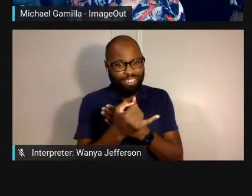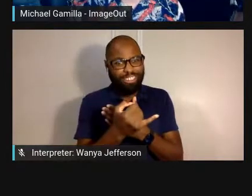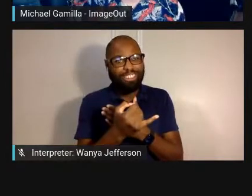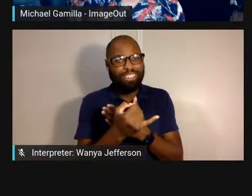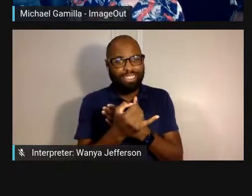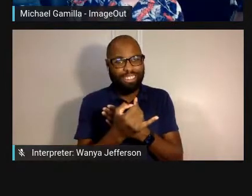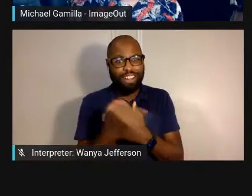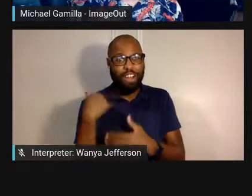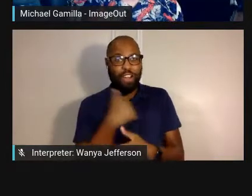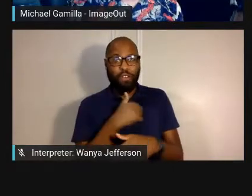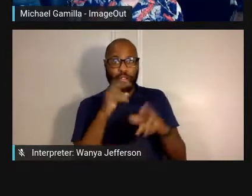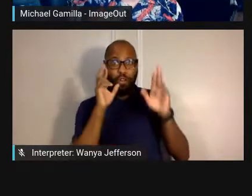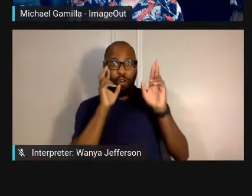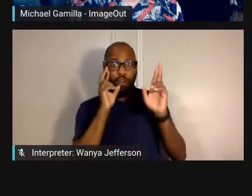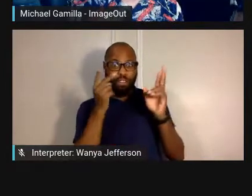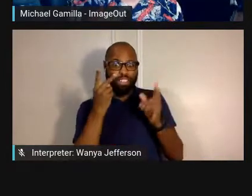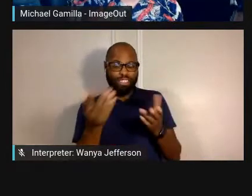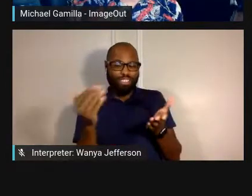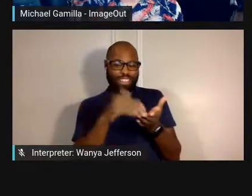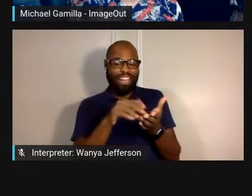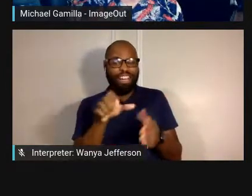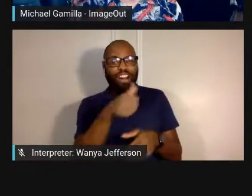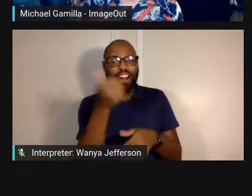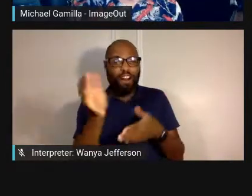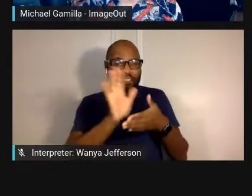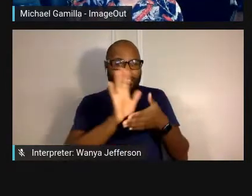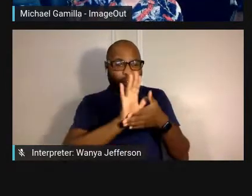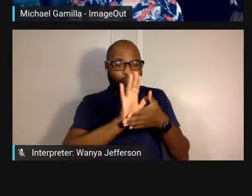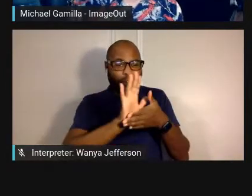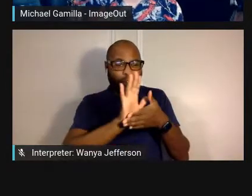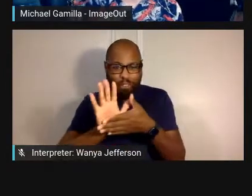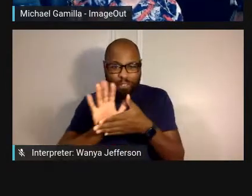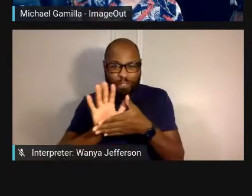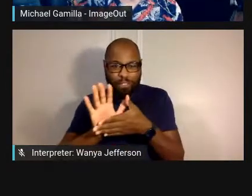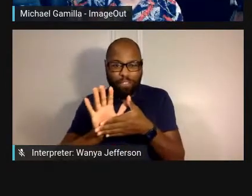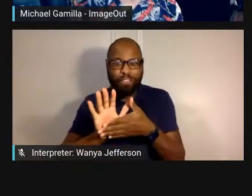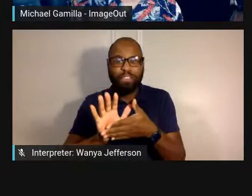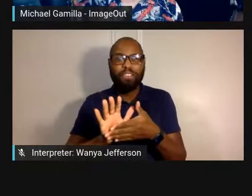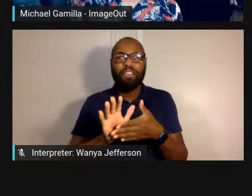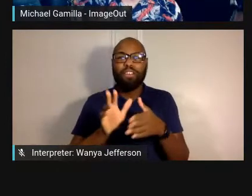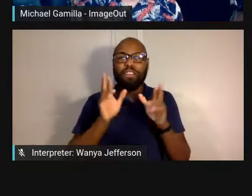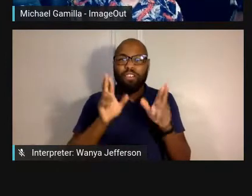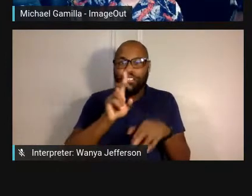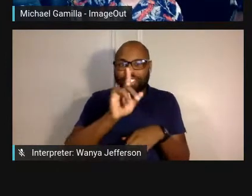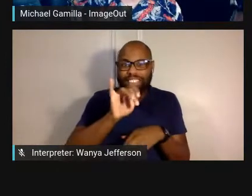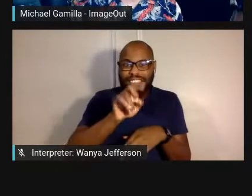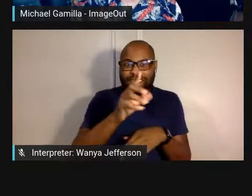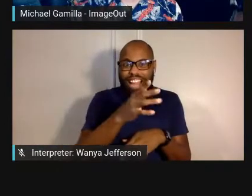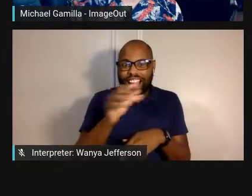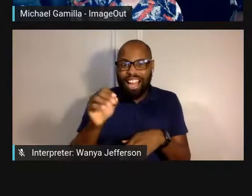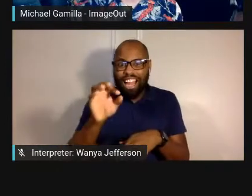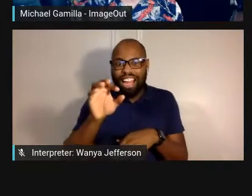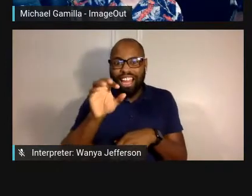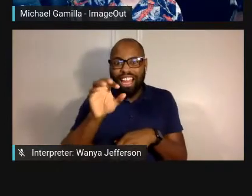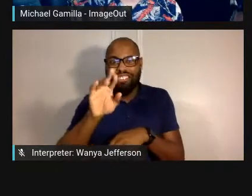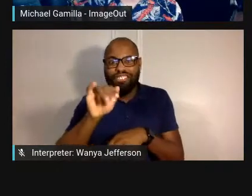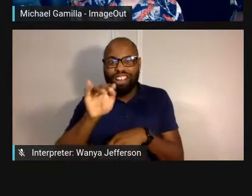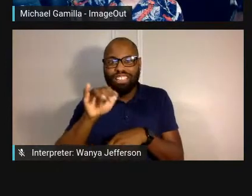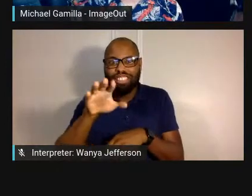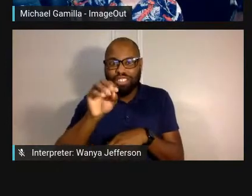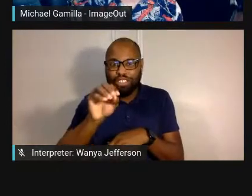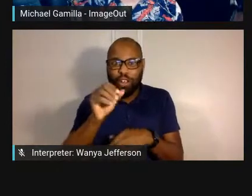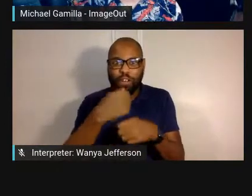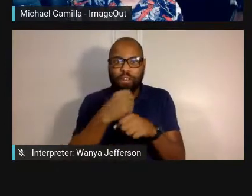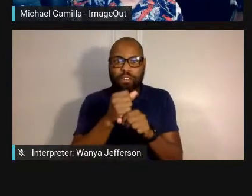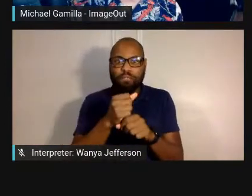And we hope we see you again in other movies. And we hope, David and Francisco, you keep making those queer films that are for